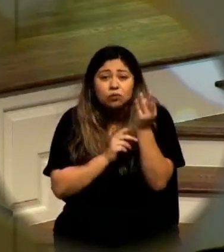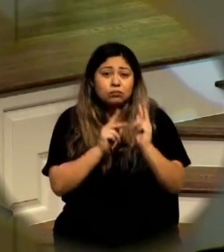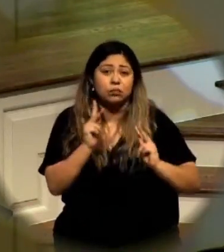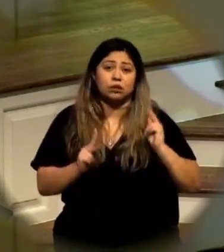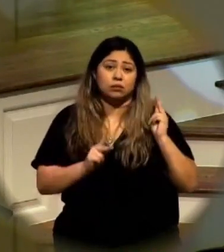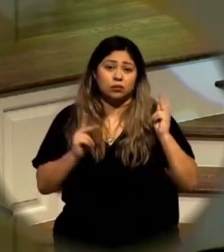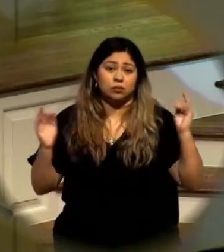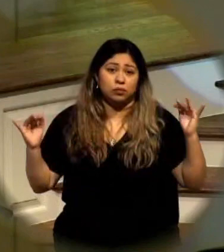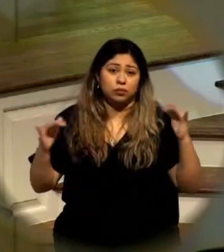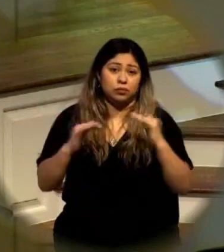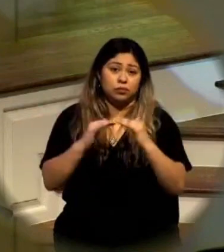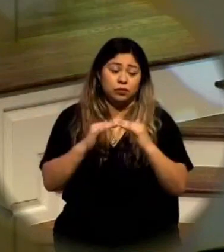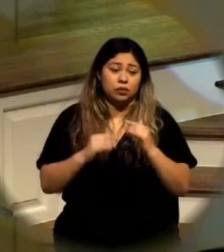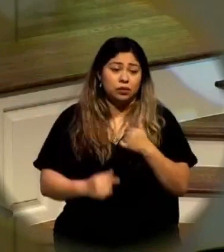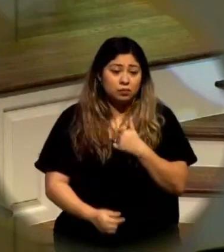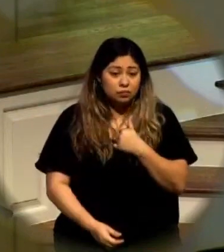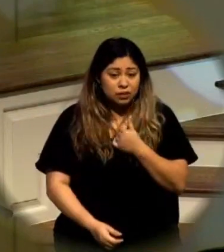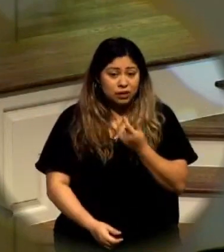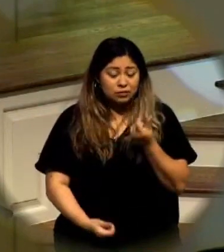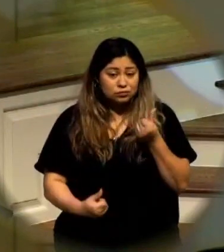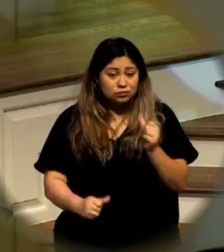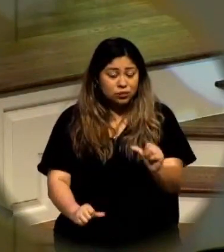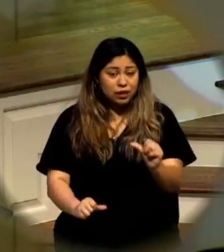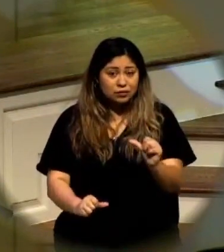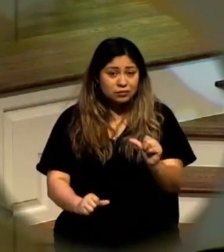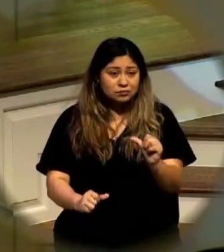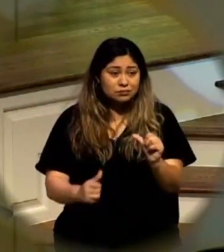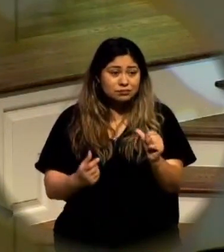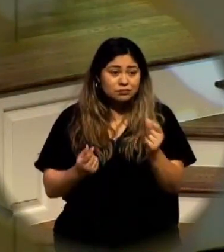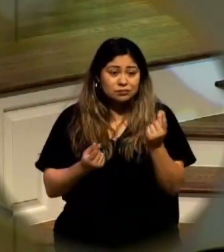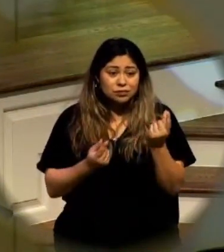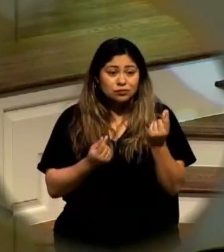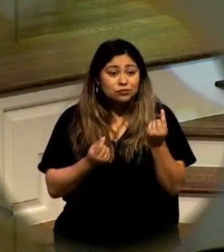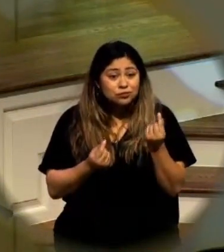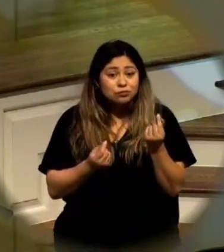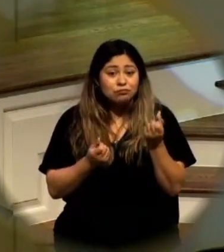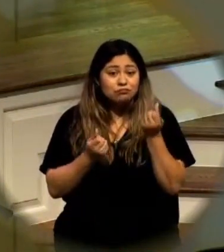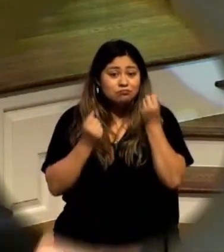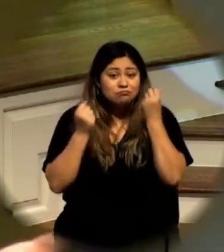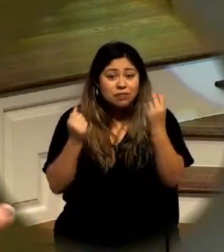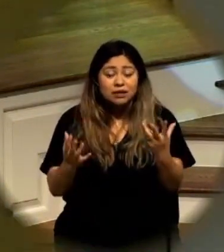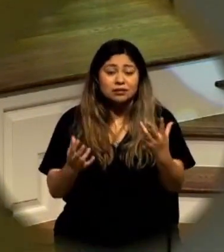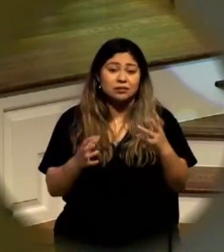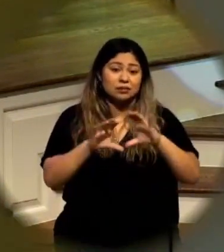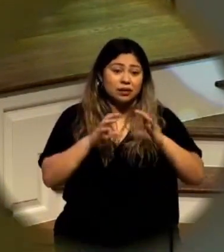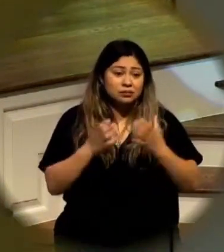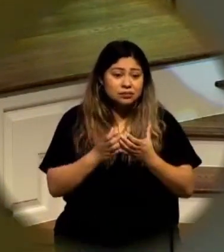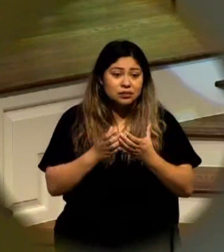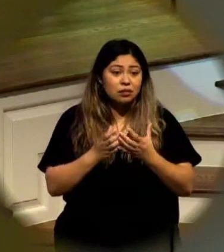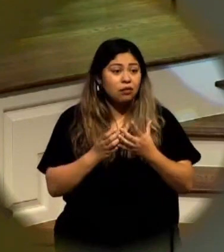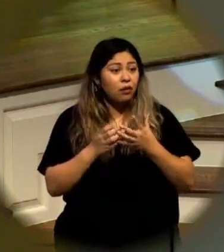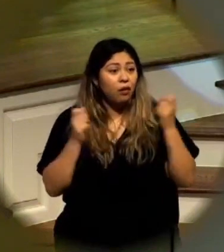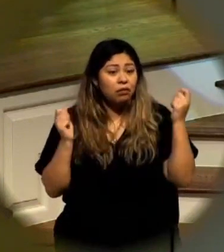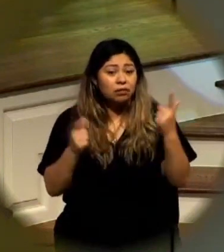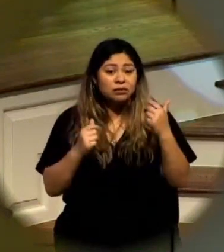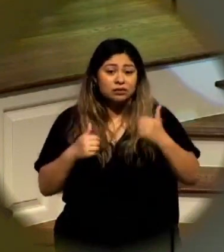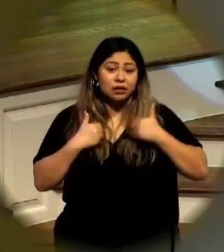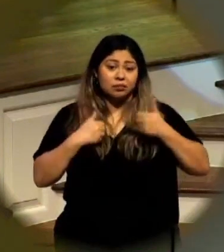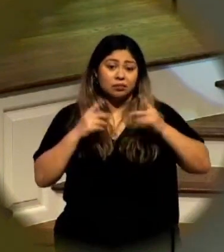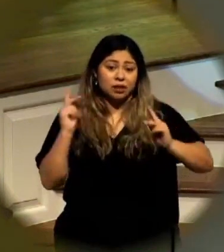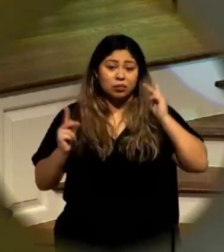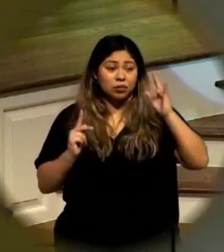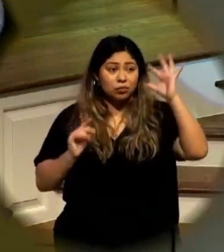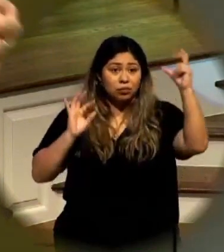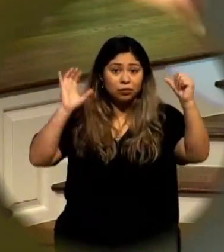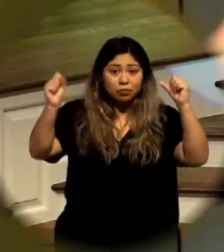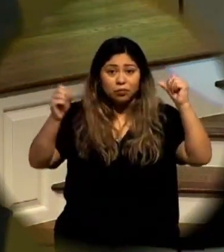did in that church was bury people. It was a church filled with senior adults. All the young people had moved away. You could do all sorts of